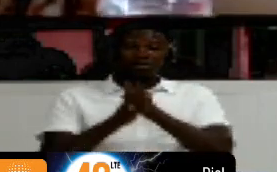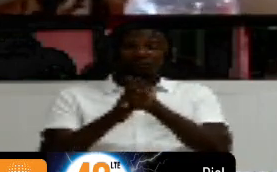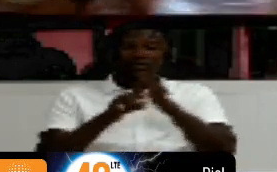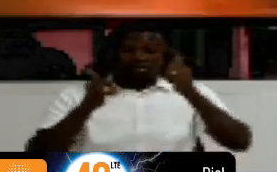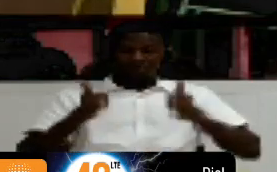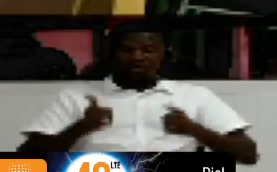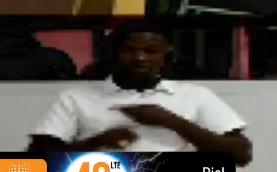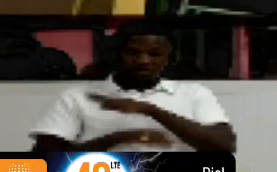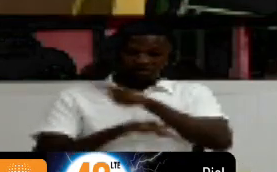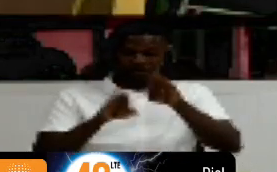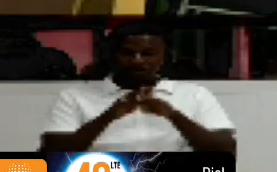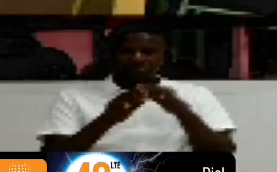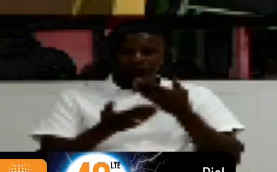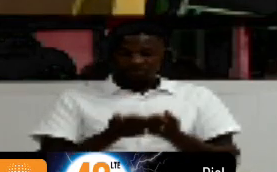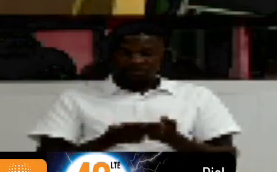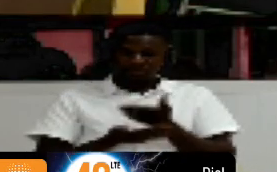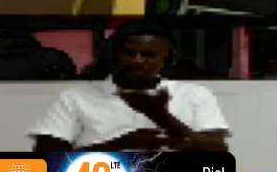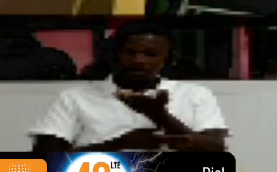please.